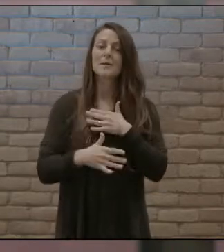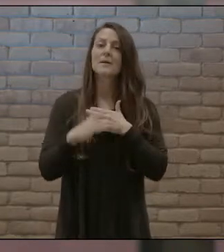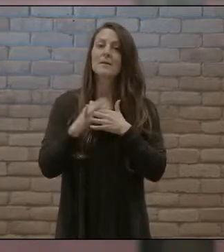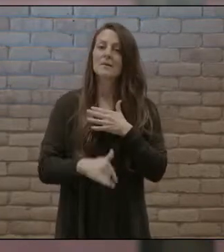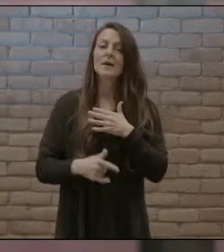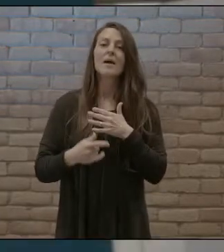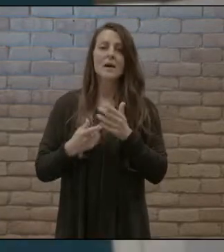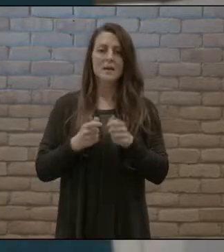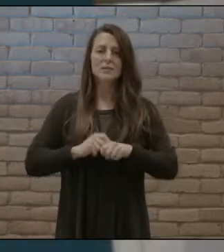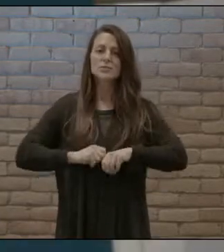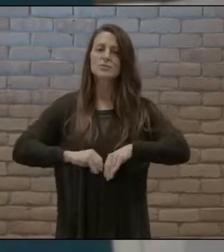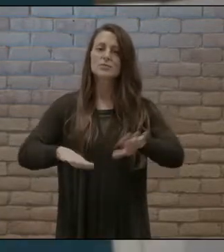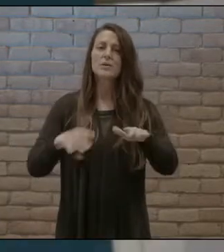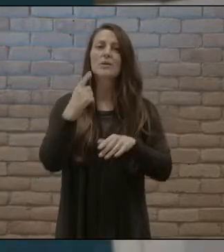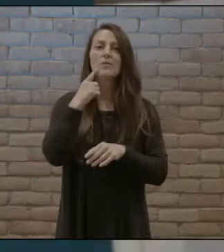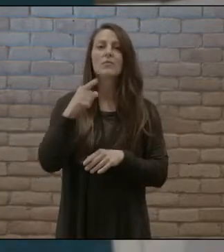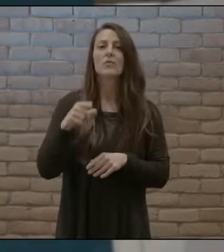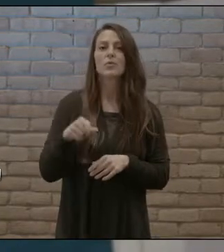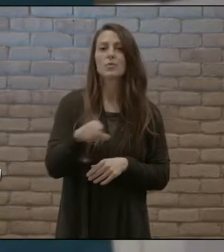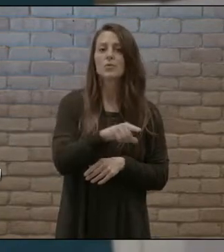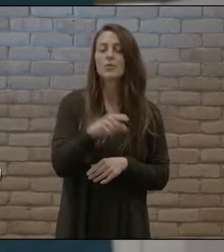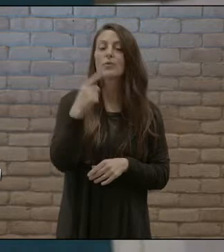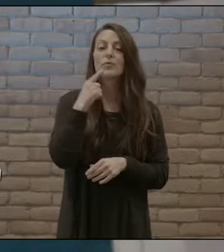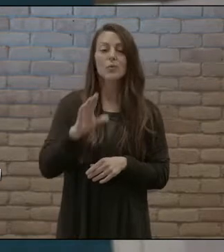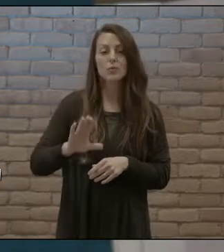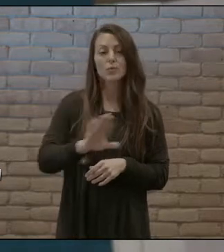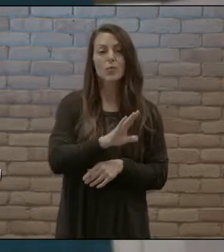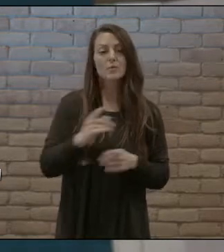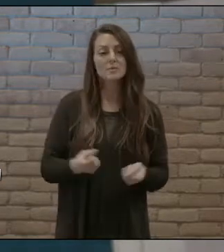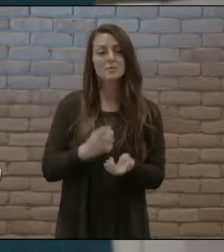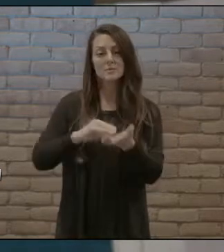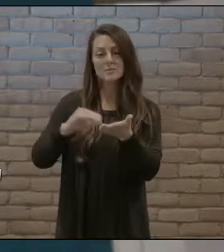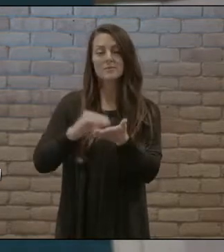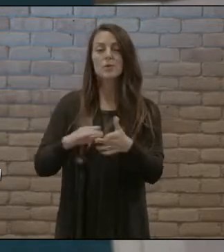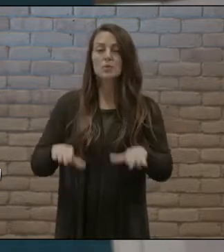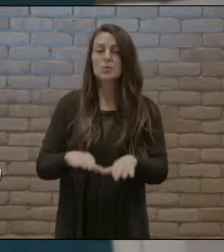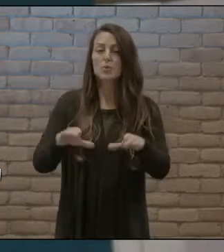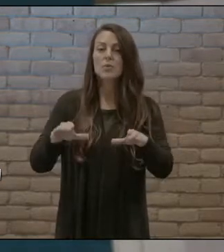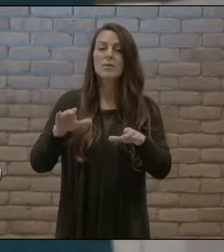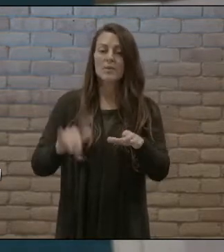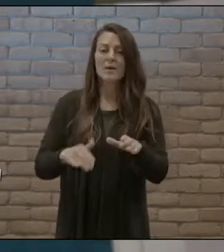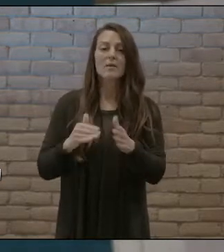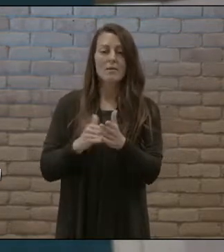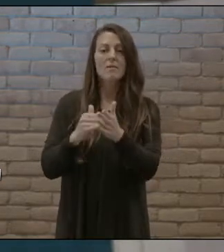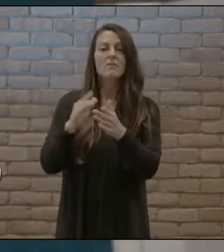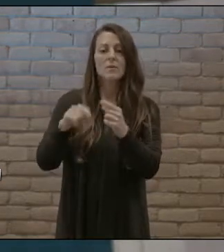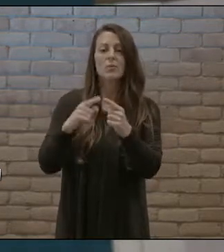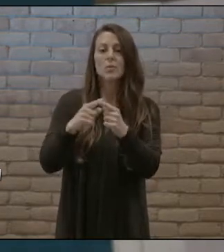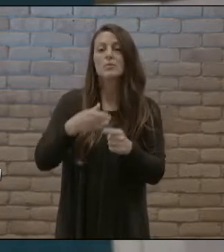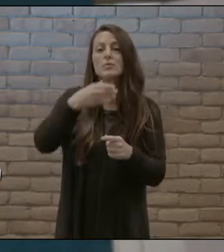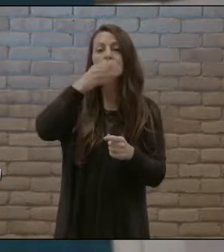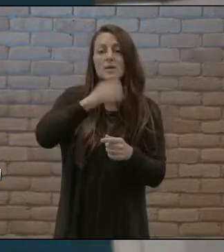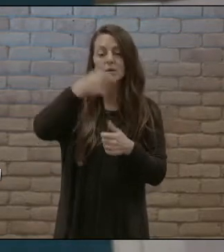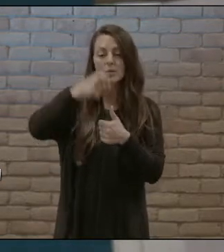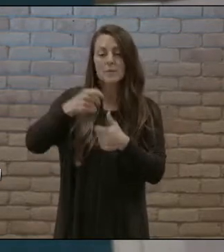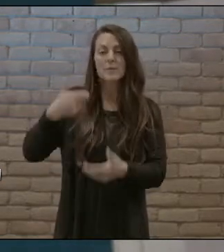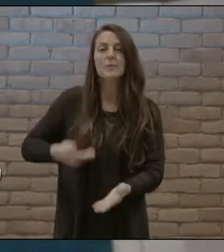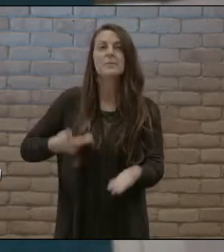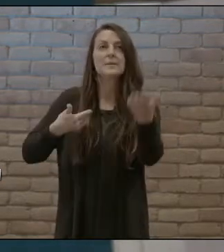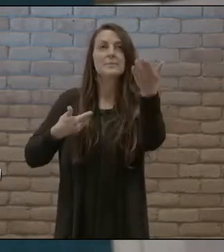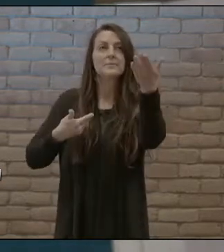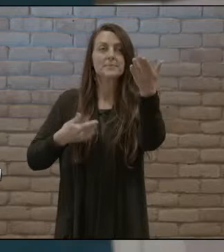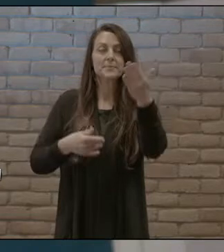for you for the forgiveness of sins. Do this as often as you drink it in remembrance of